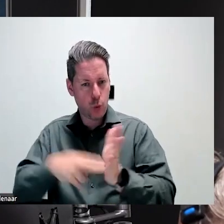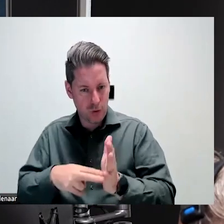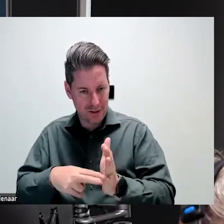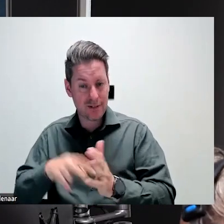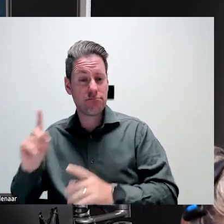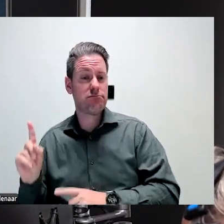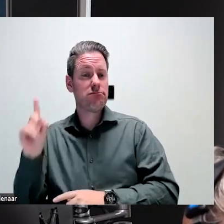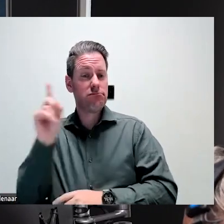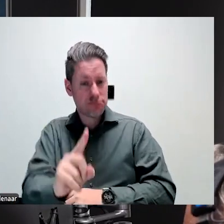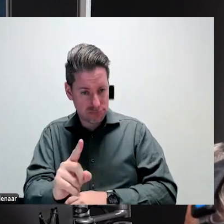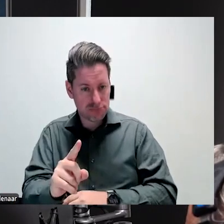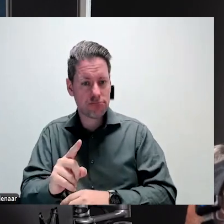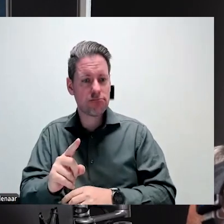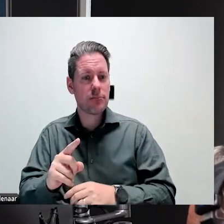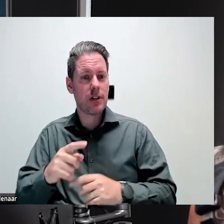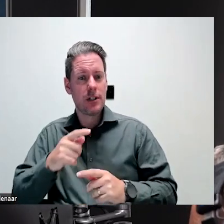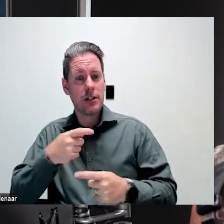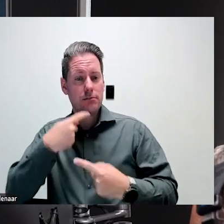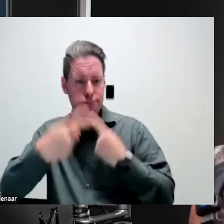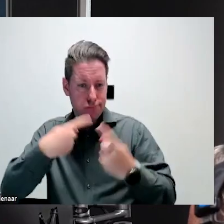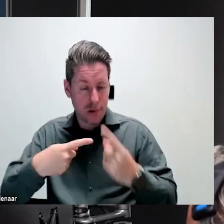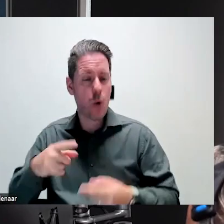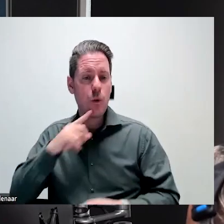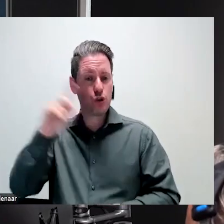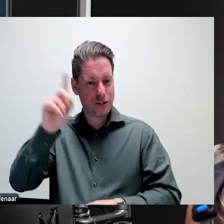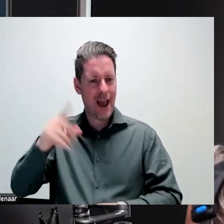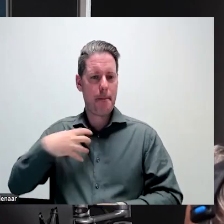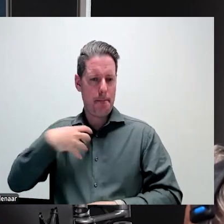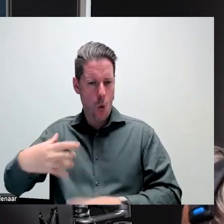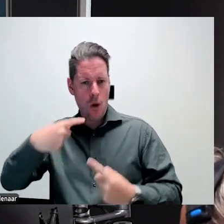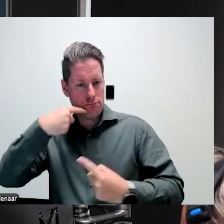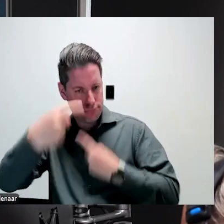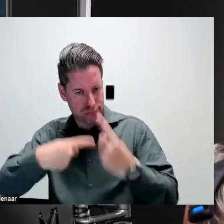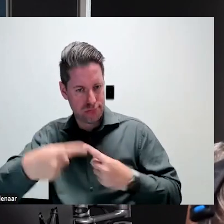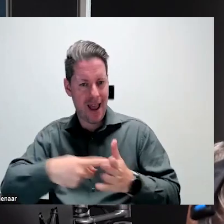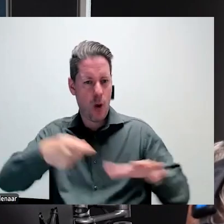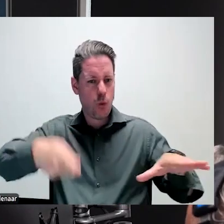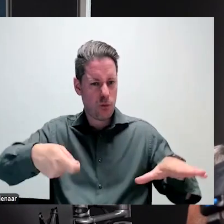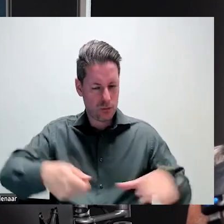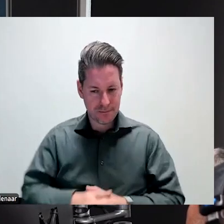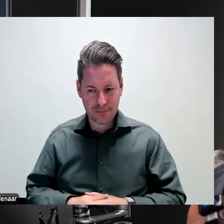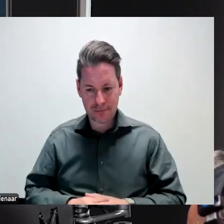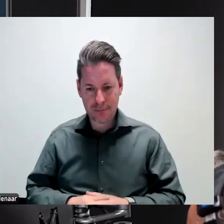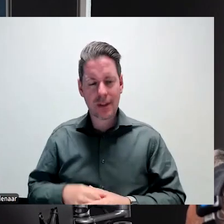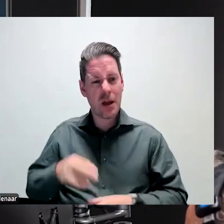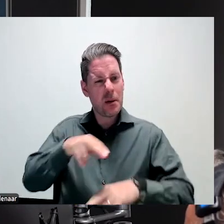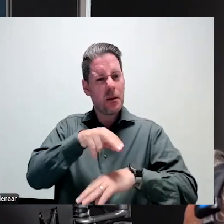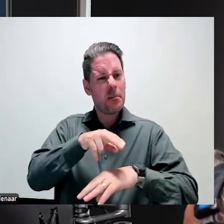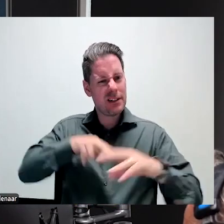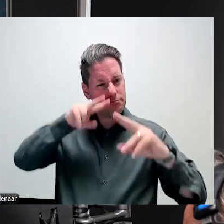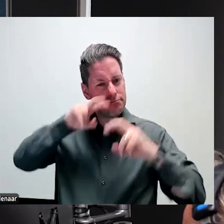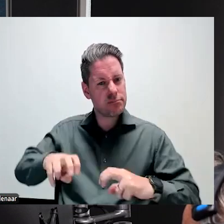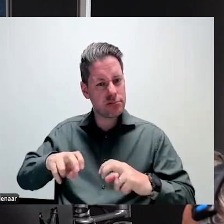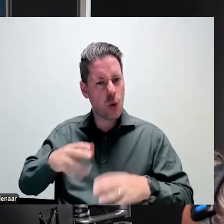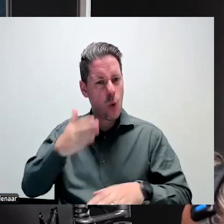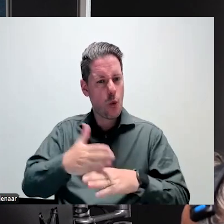due to continue giving her evidence today. And police are investigating a workplace incident in southwest Queensland. Emergency